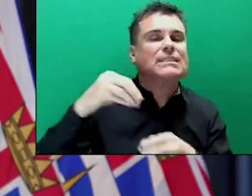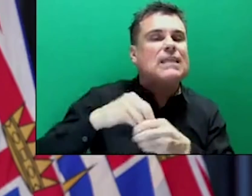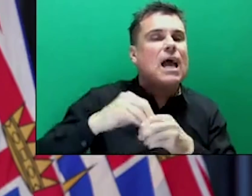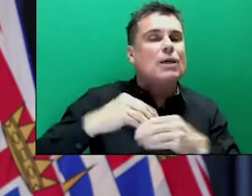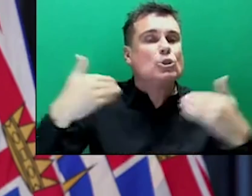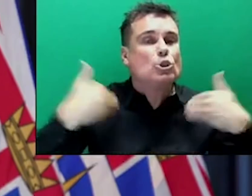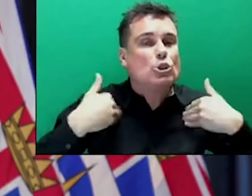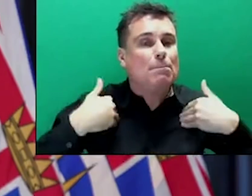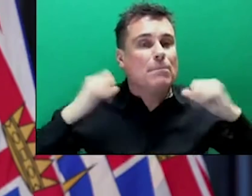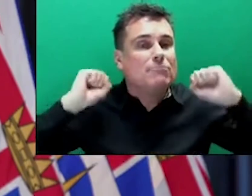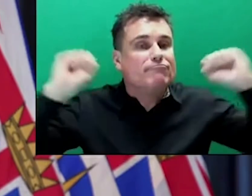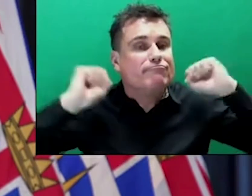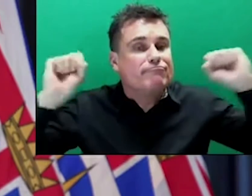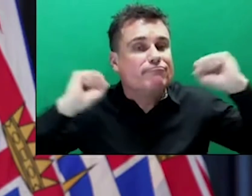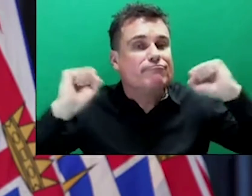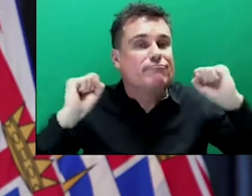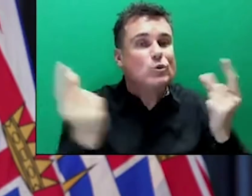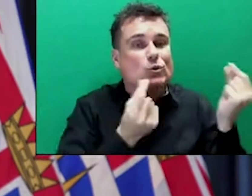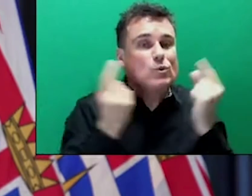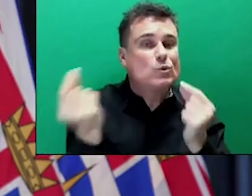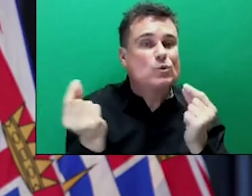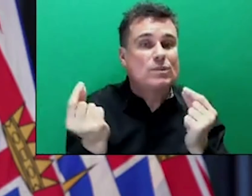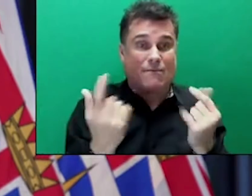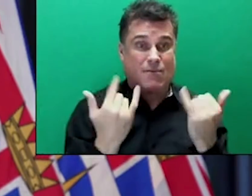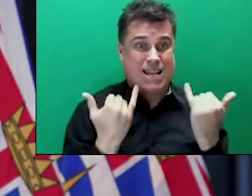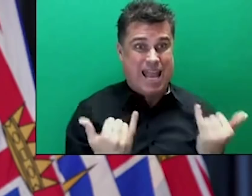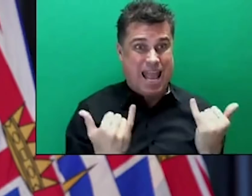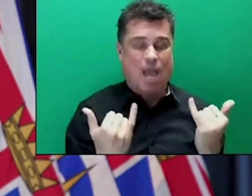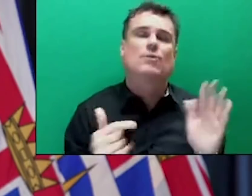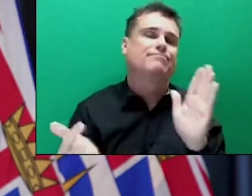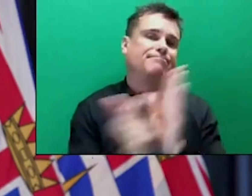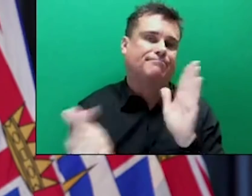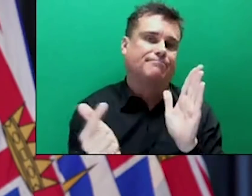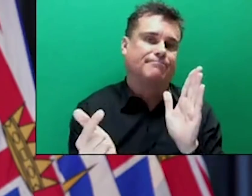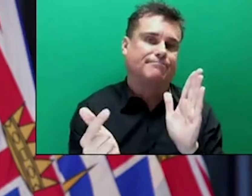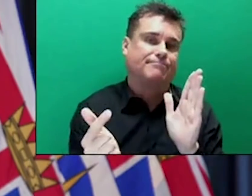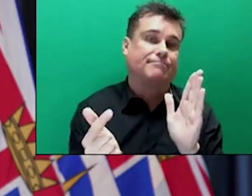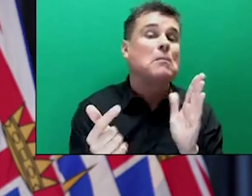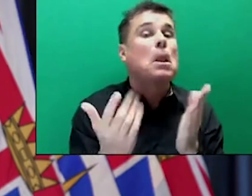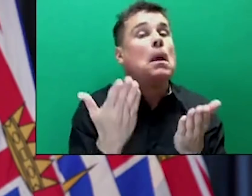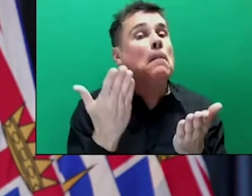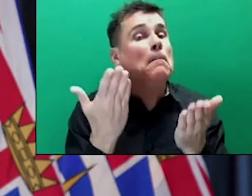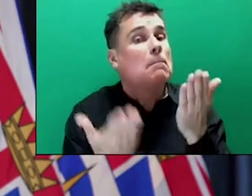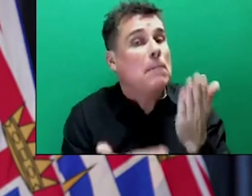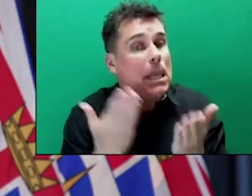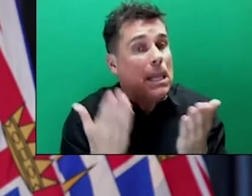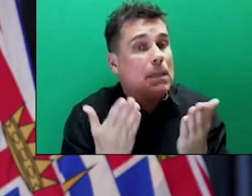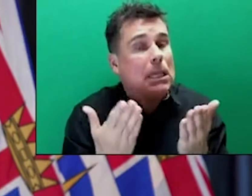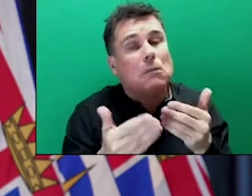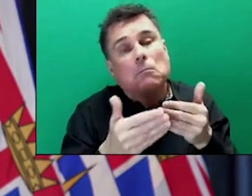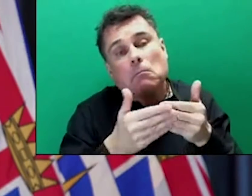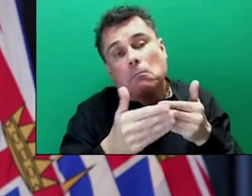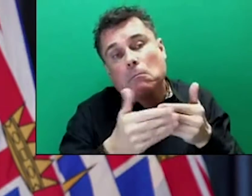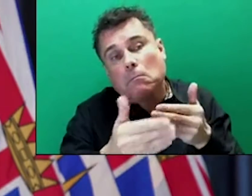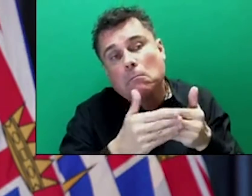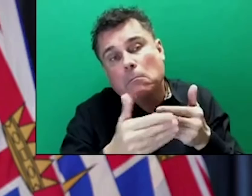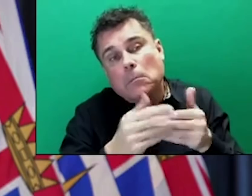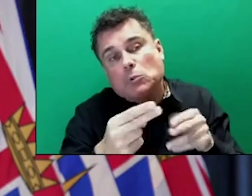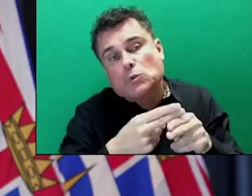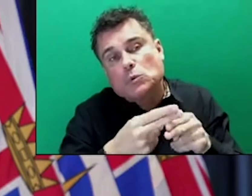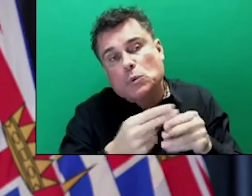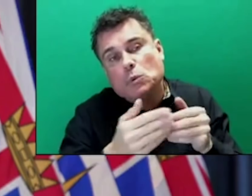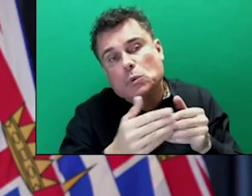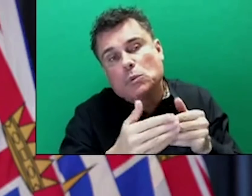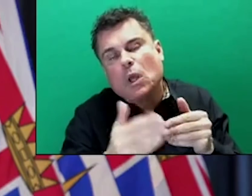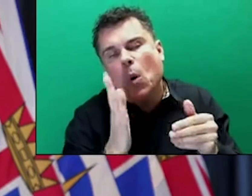these safely in the new context that we are living in right now. As we have published last week,